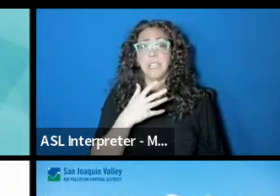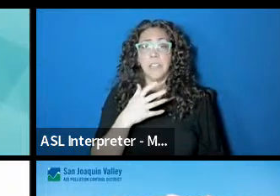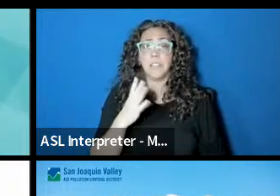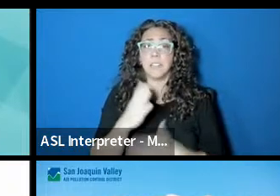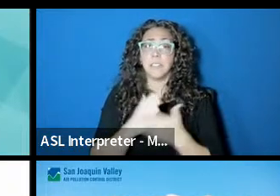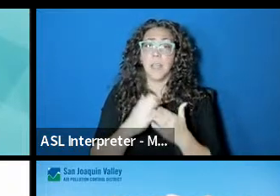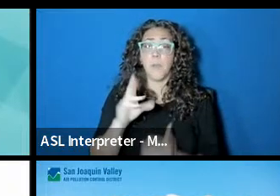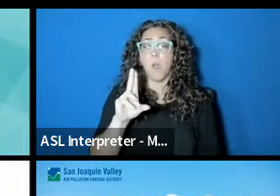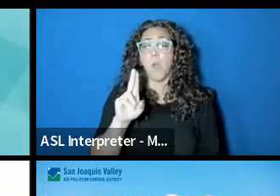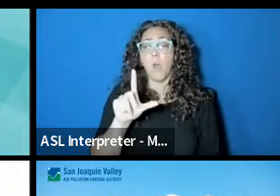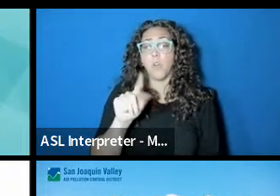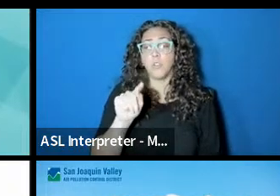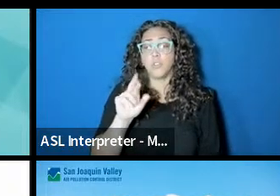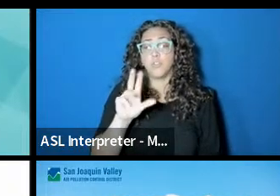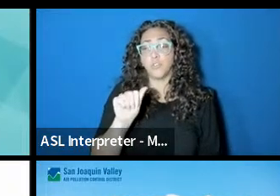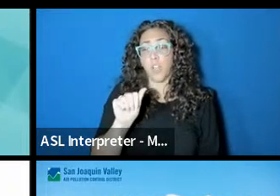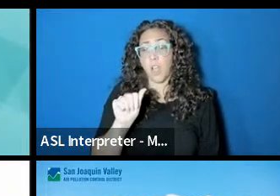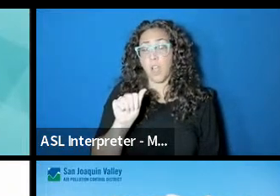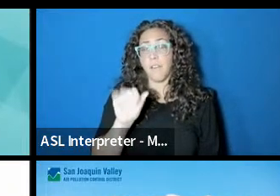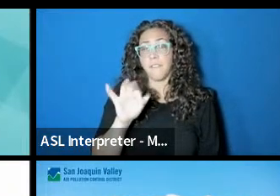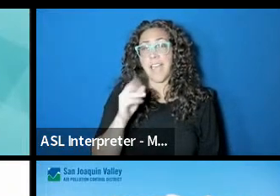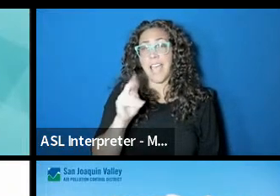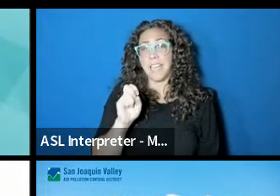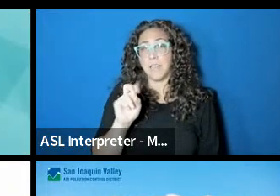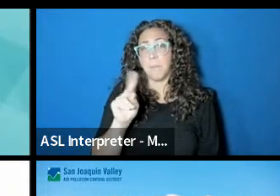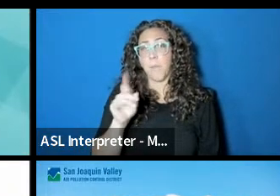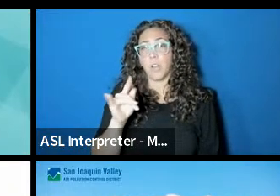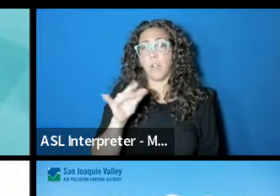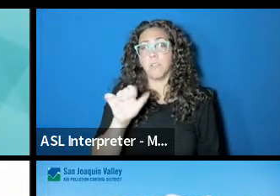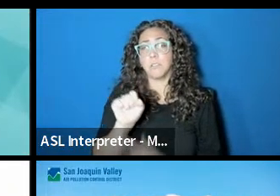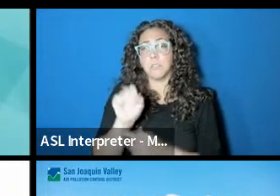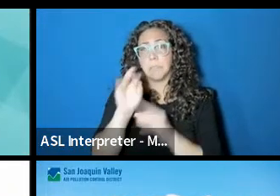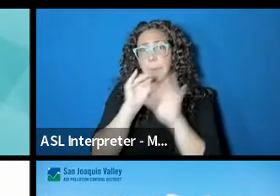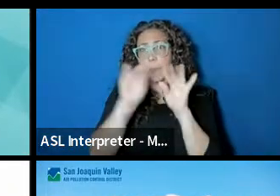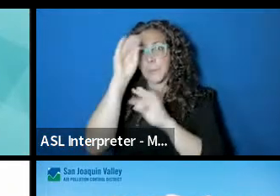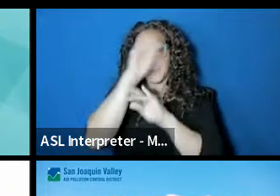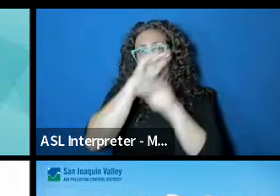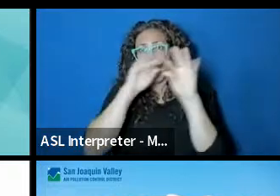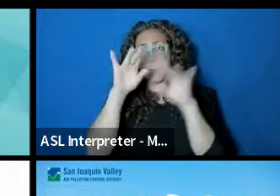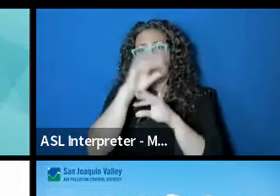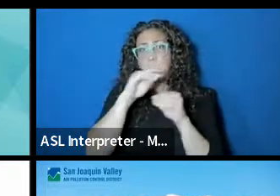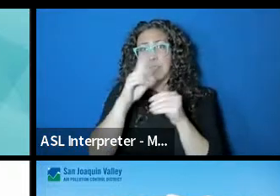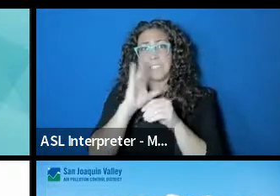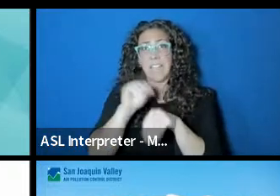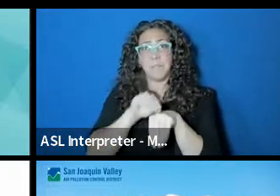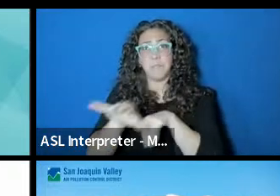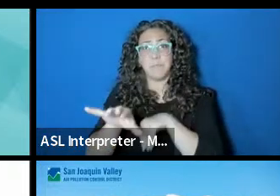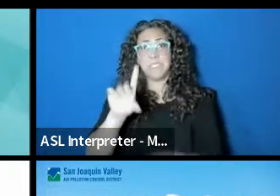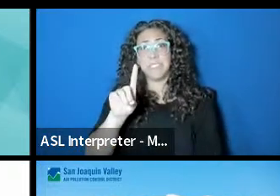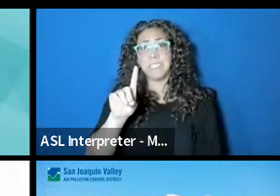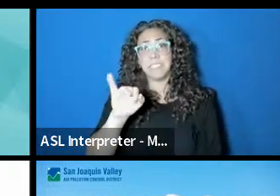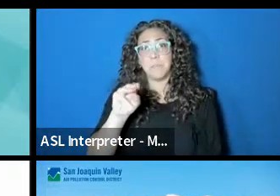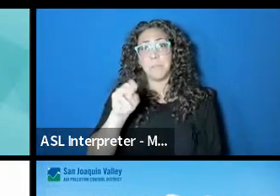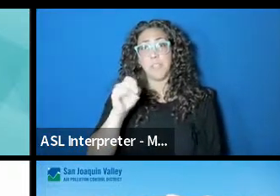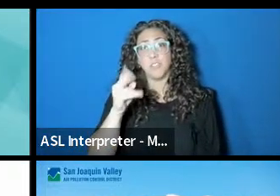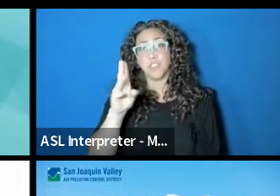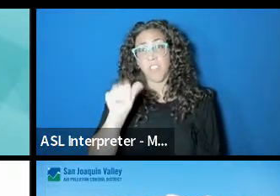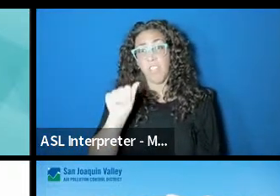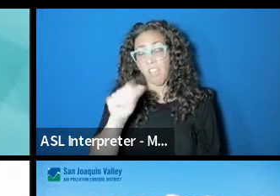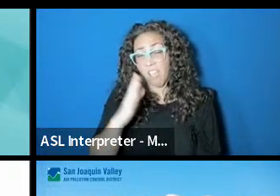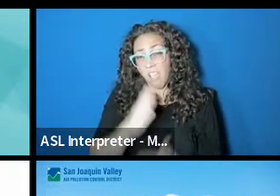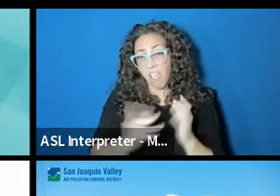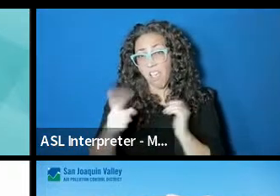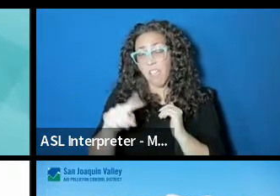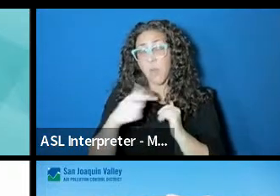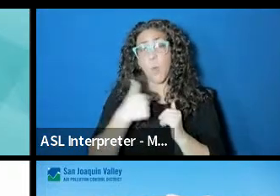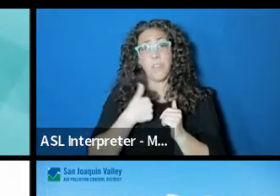ultrafine particles and even dementia. We're doing a health study in Louisville, Kentucky, where we've done these green belts and planting throughout the